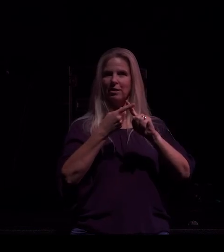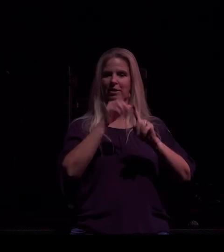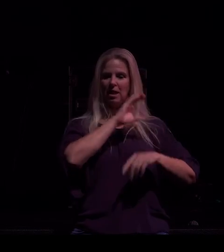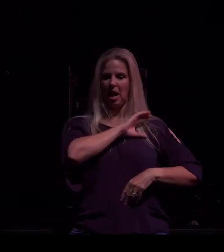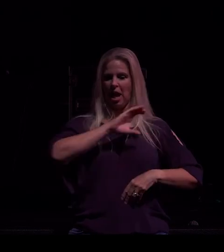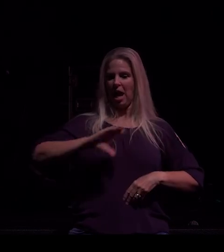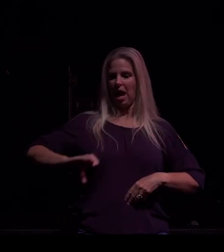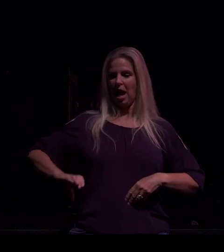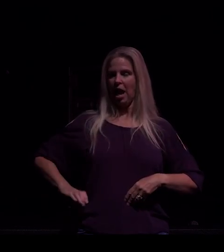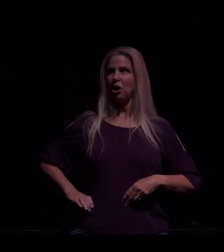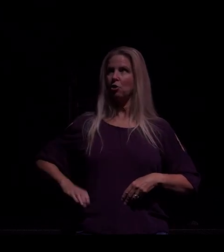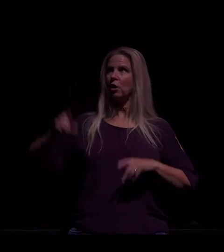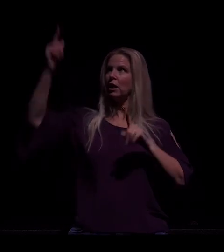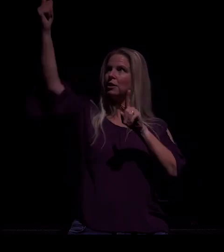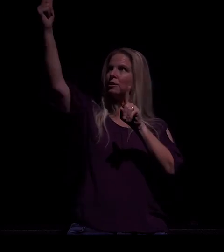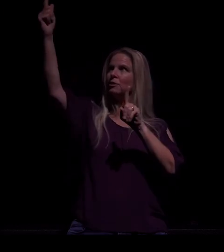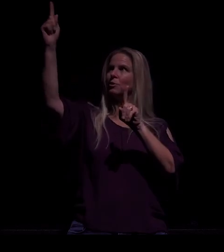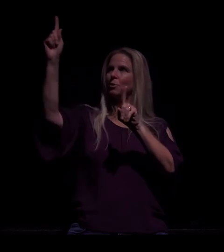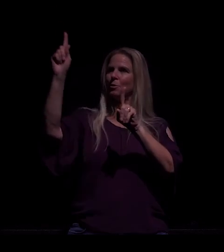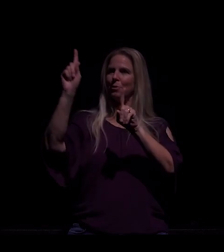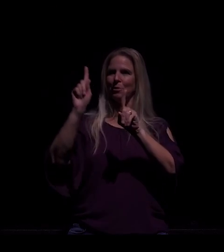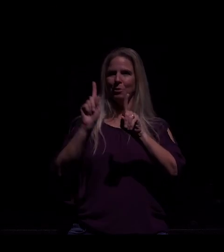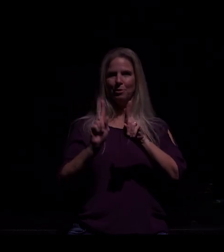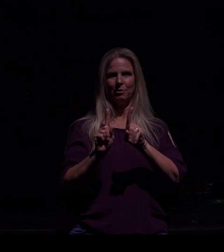your center.